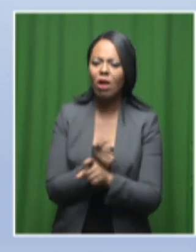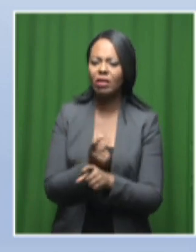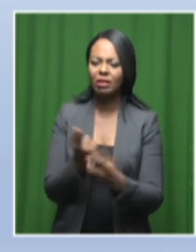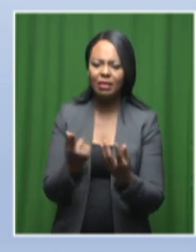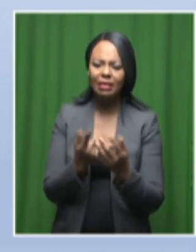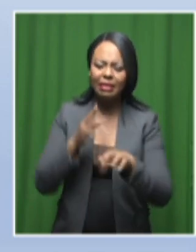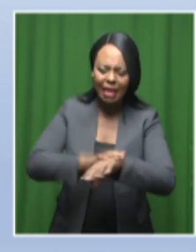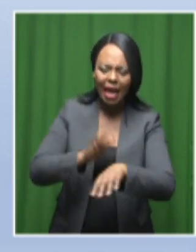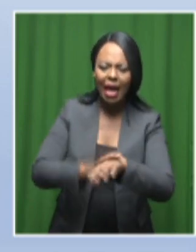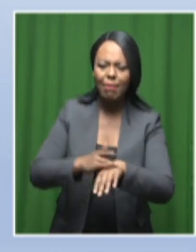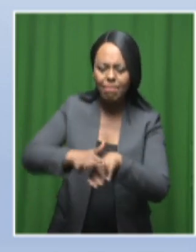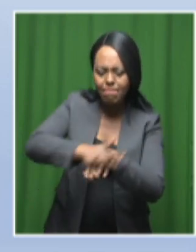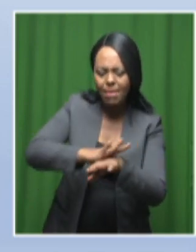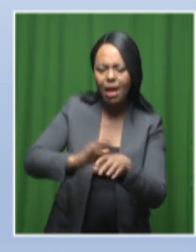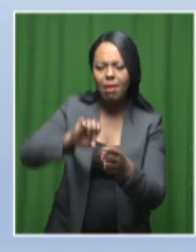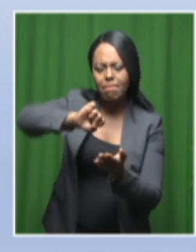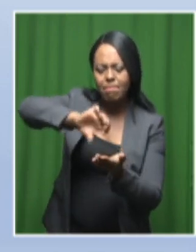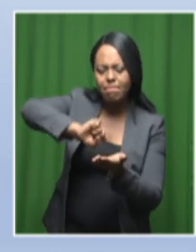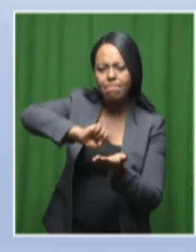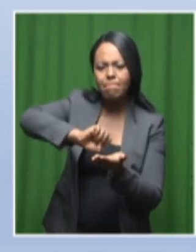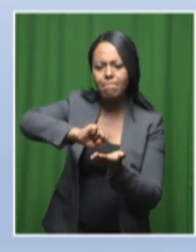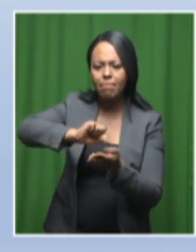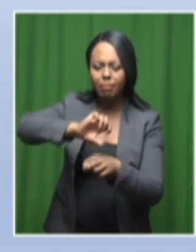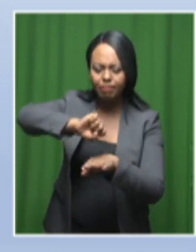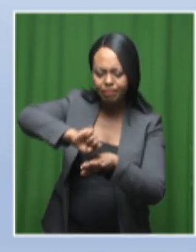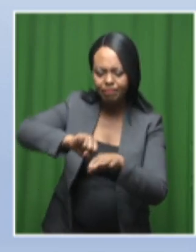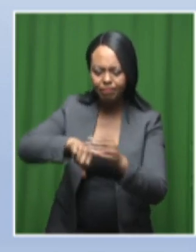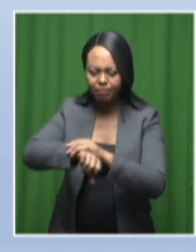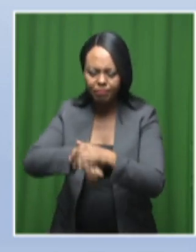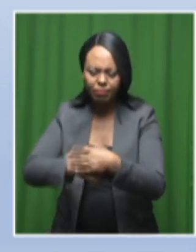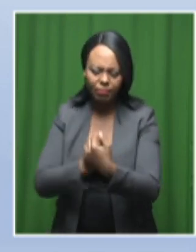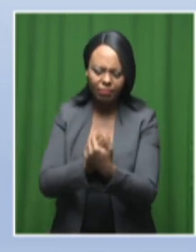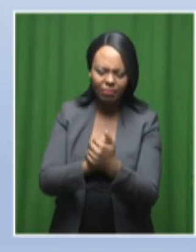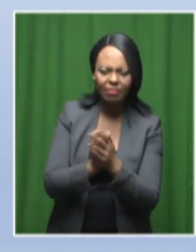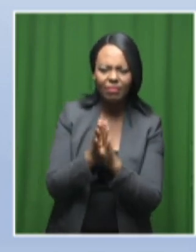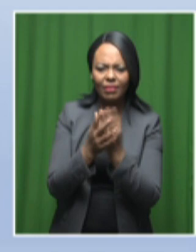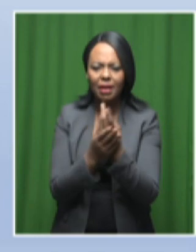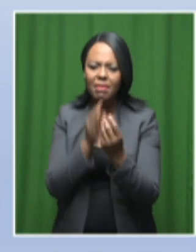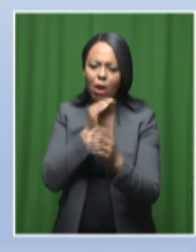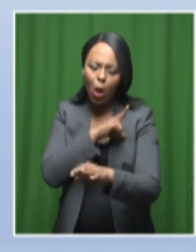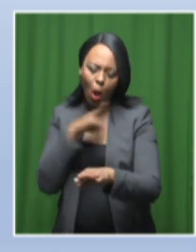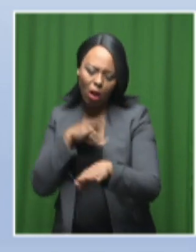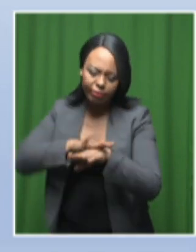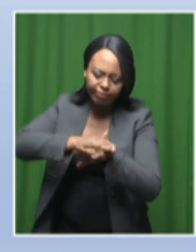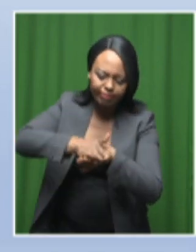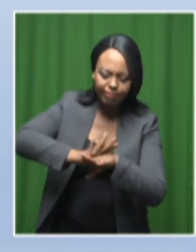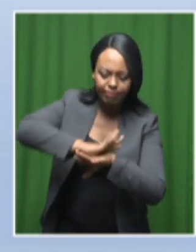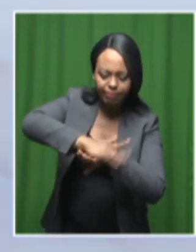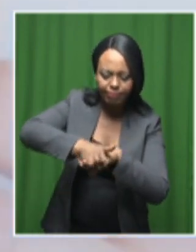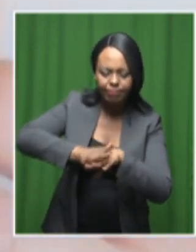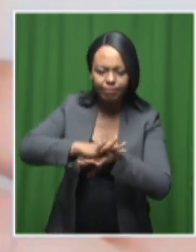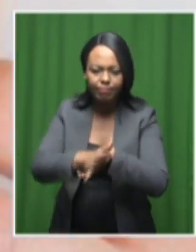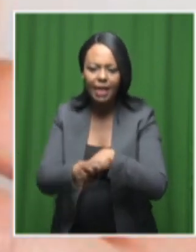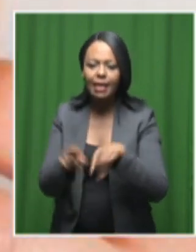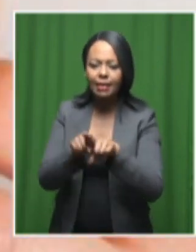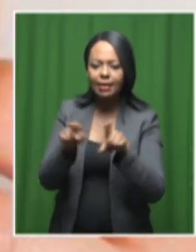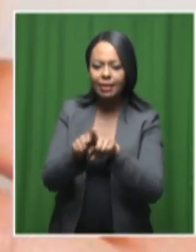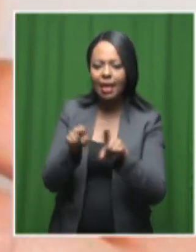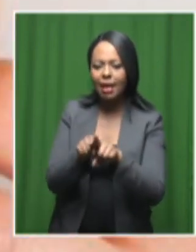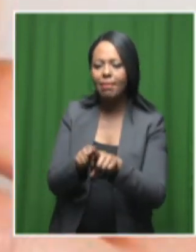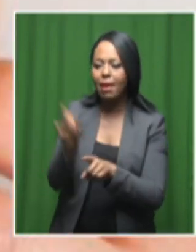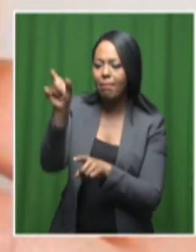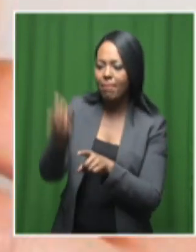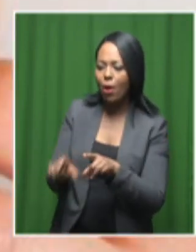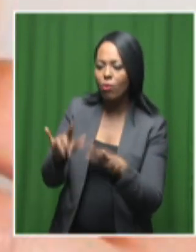apply the moisturizers and the prescription topicals onto your skin, and you probably need help from your spouse or caregiver. Furthermore, because